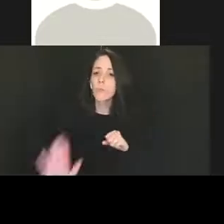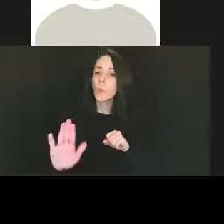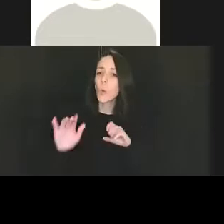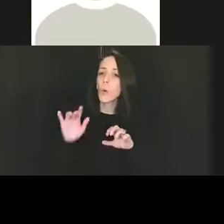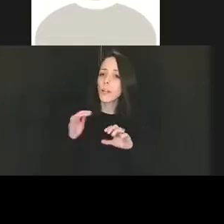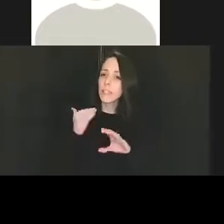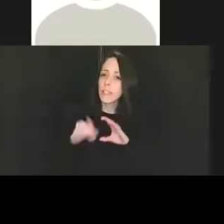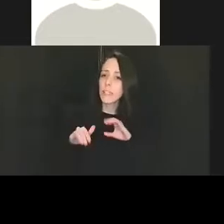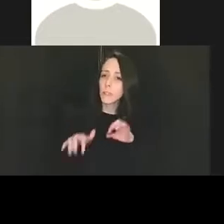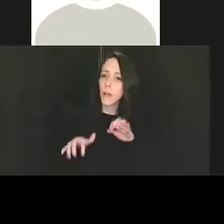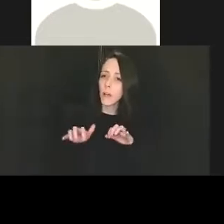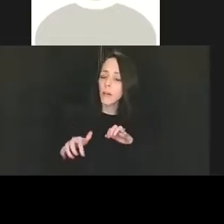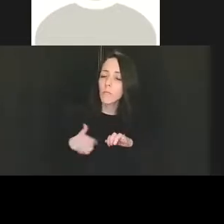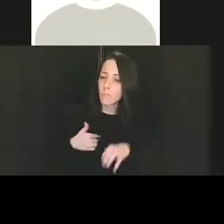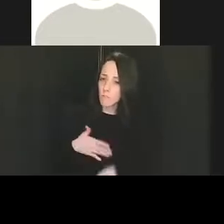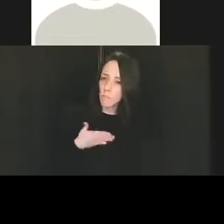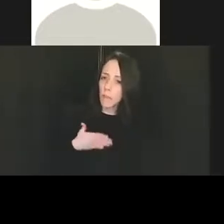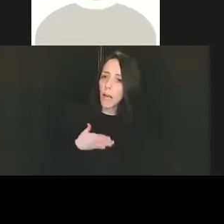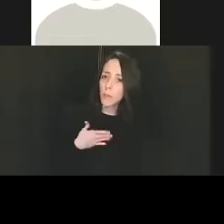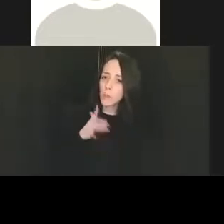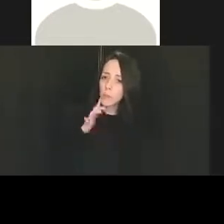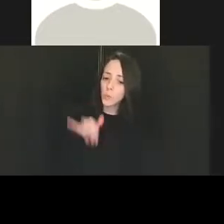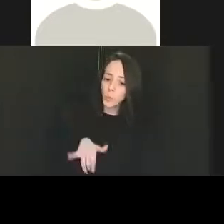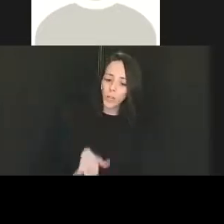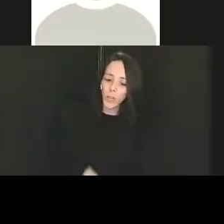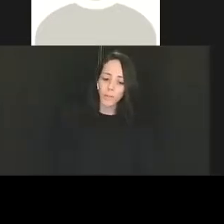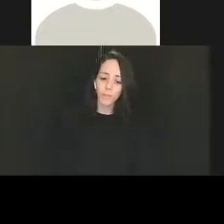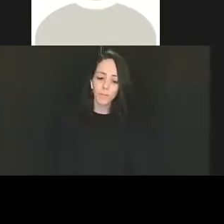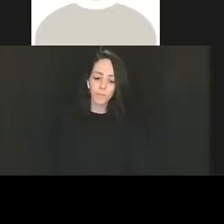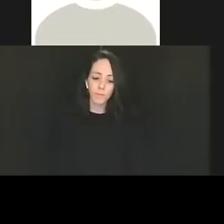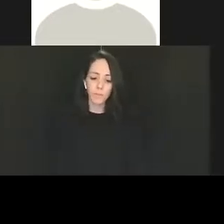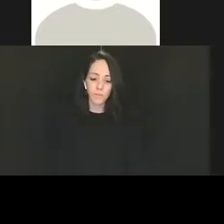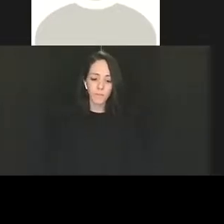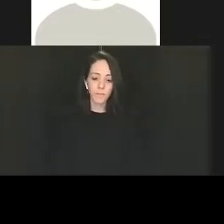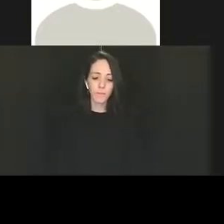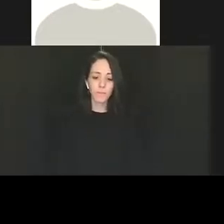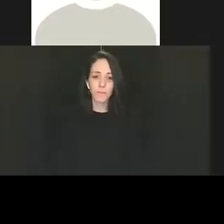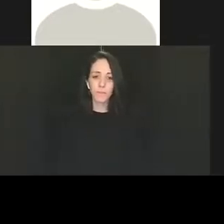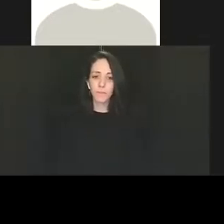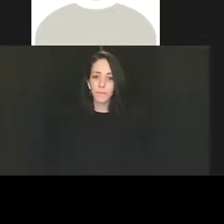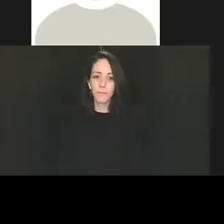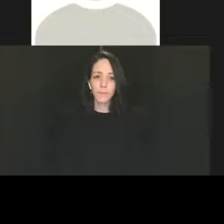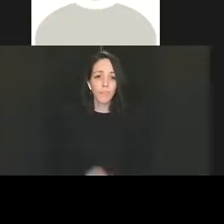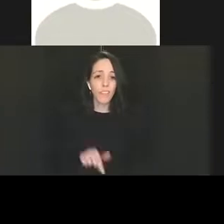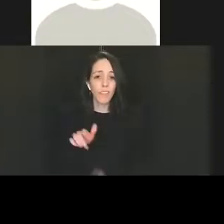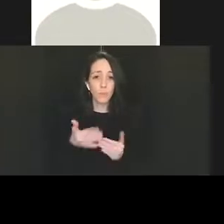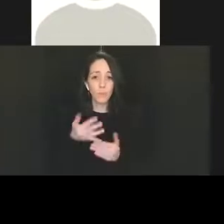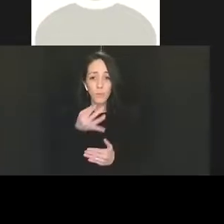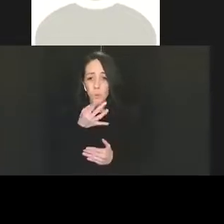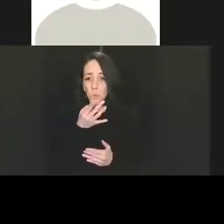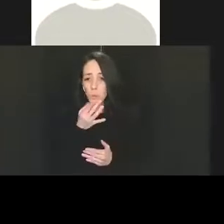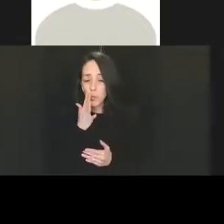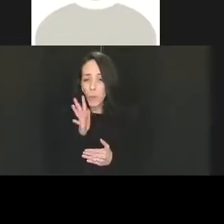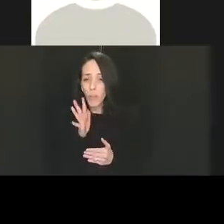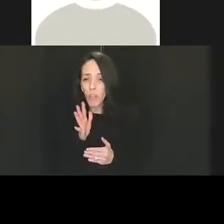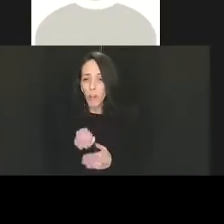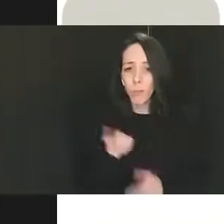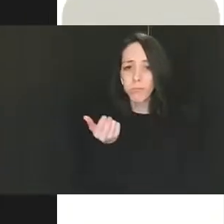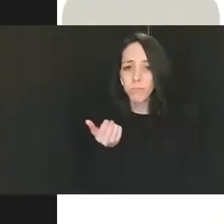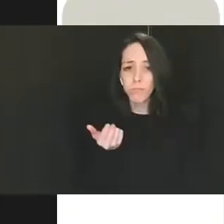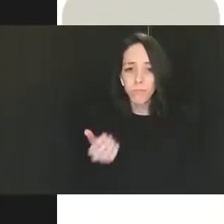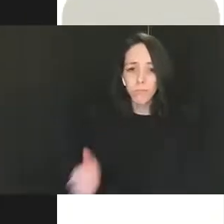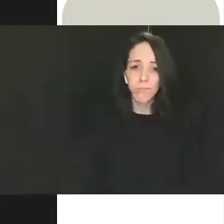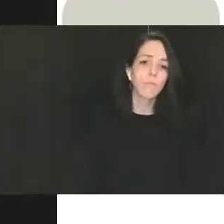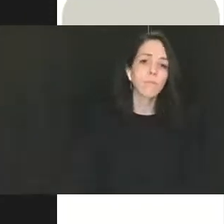be happy to connect you back. We're going to get kicked out of this room in just a couple minutes, so, or maybe in a